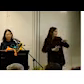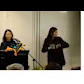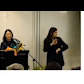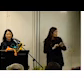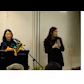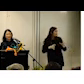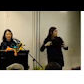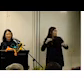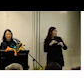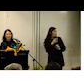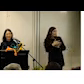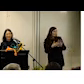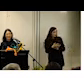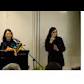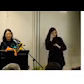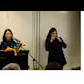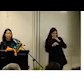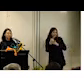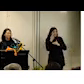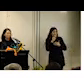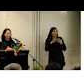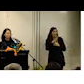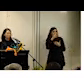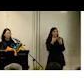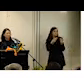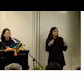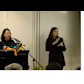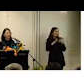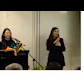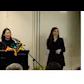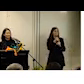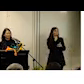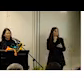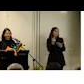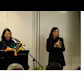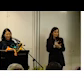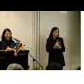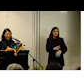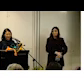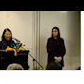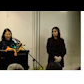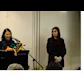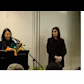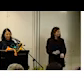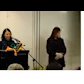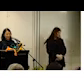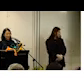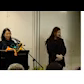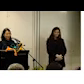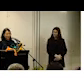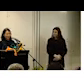this will provide mechanistic insight into how hyperinhibition can also cause epilepsy. So